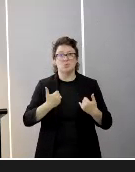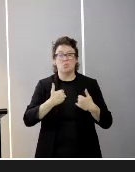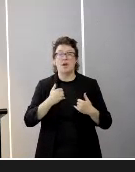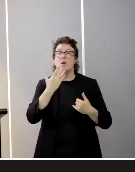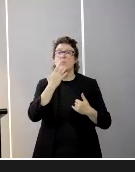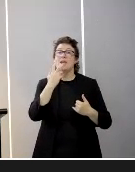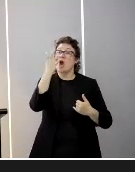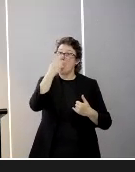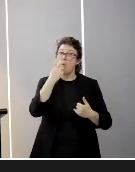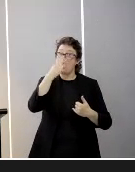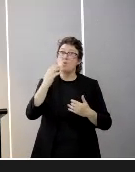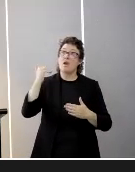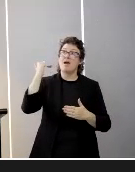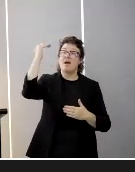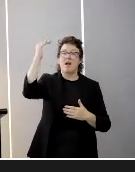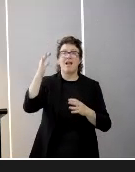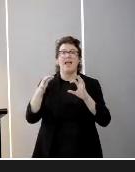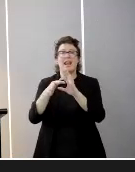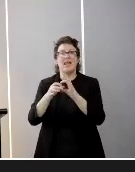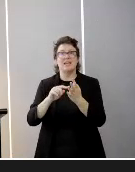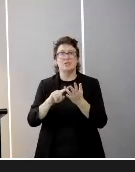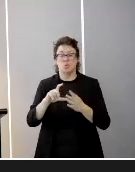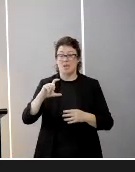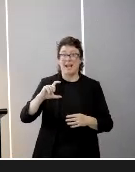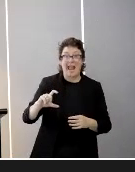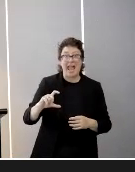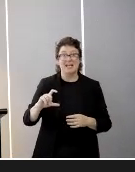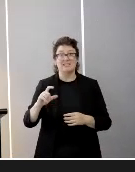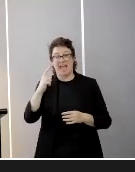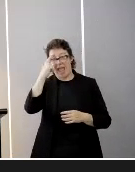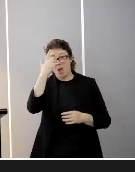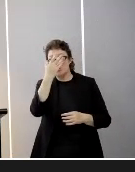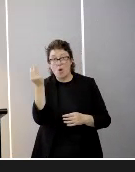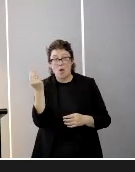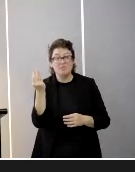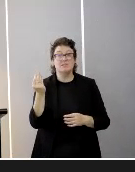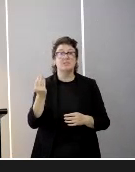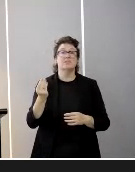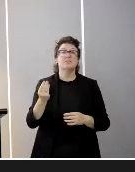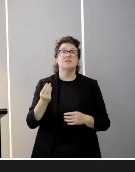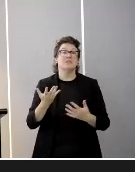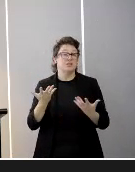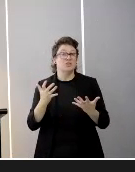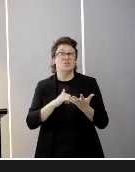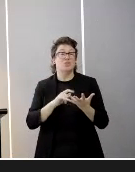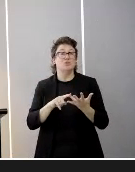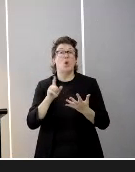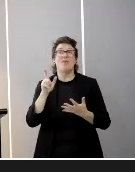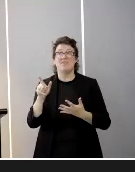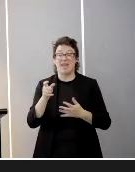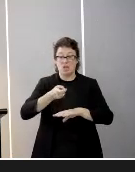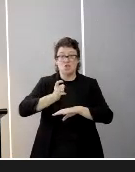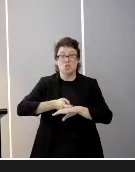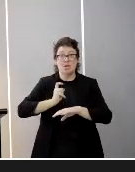adults, potentially links with things like cancers, Alzheimer's disease. So circadian disruption is something